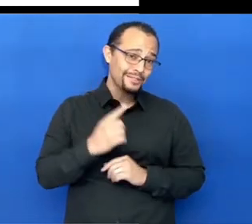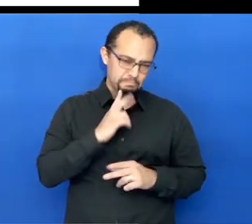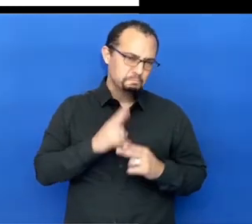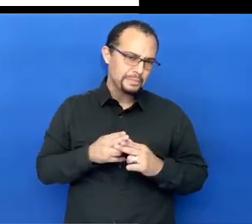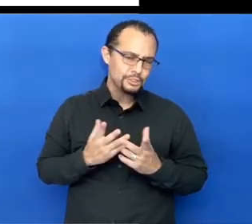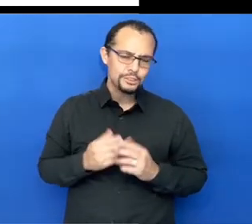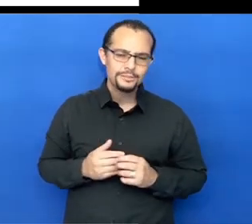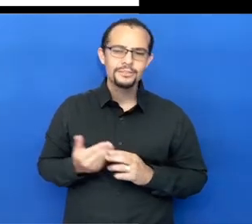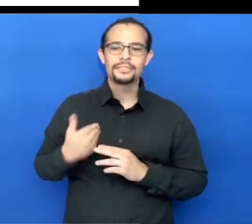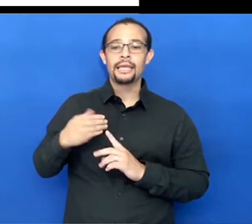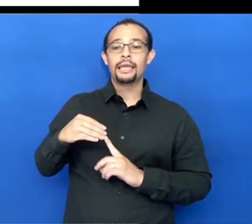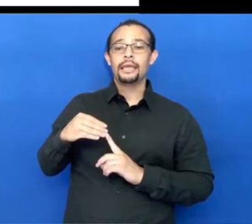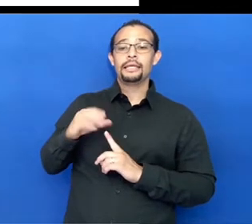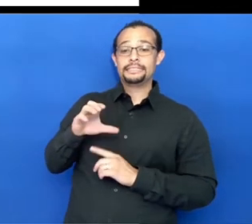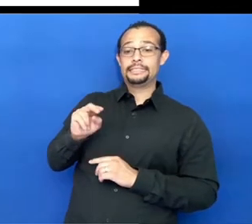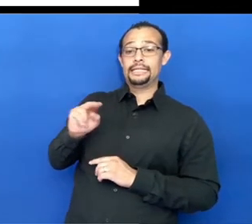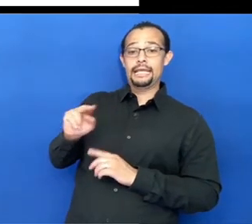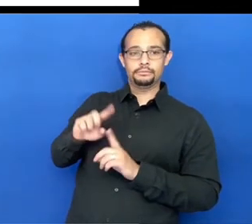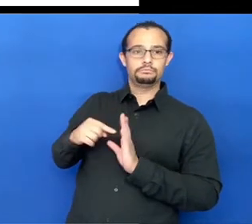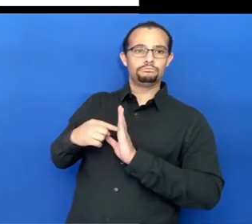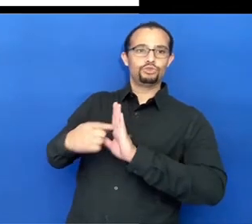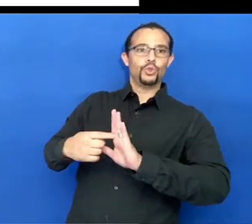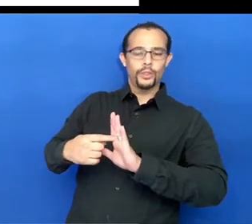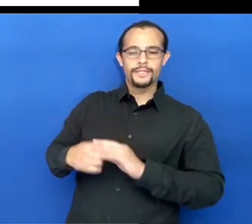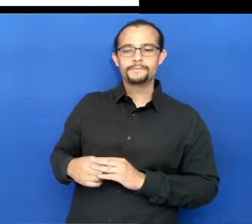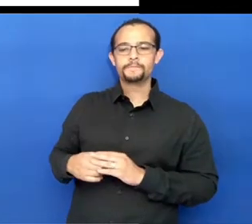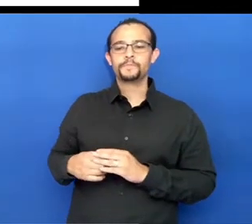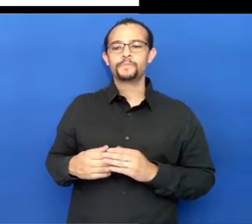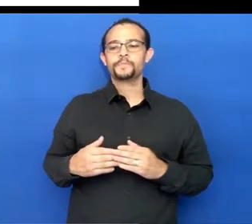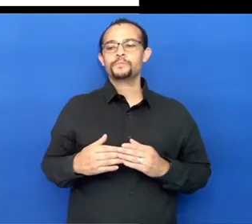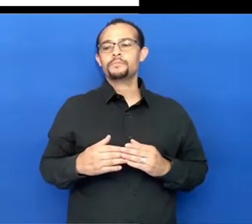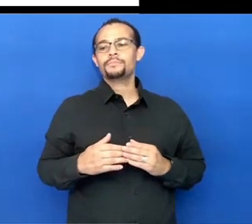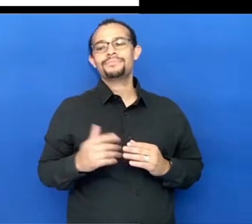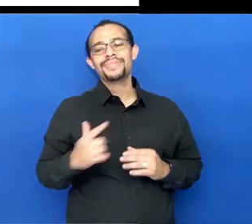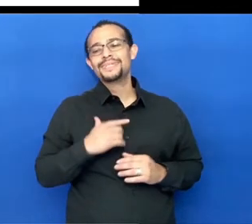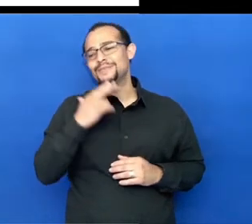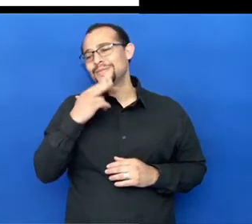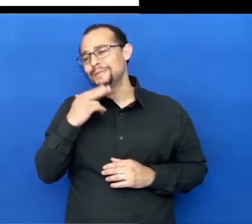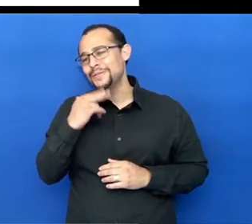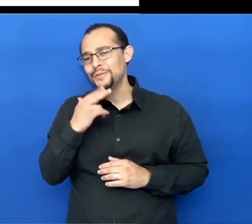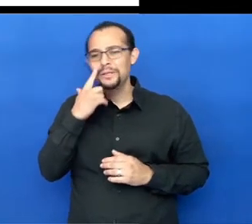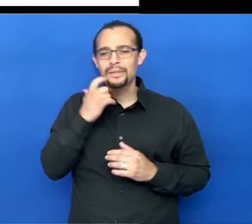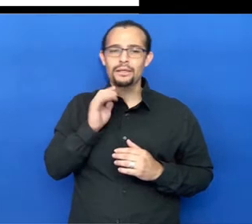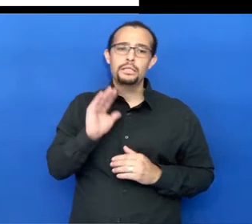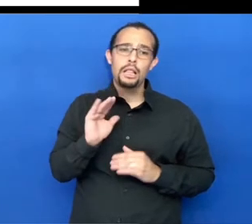well. Sesame Street is a real popular one. You heard me bring that up. They had a special on CNN.